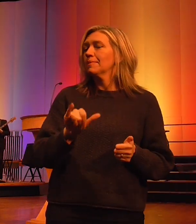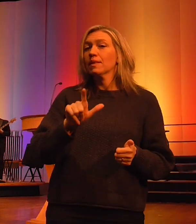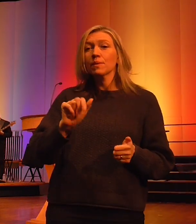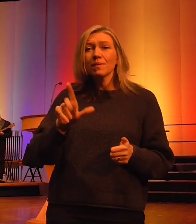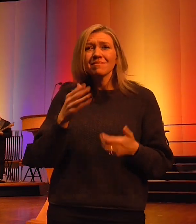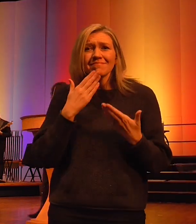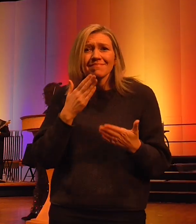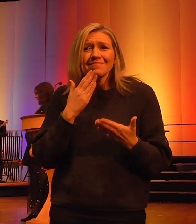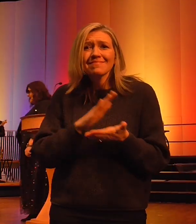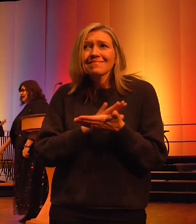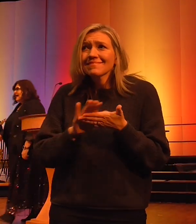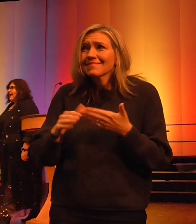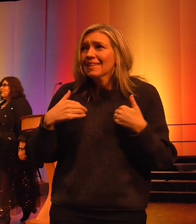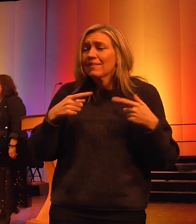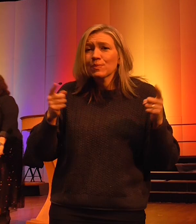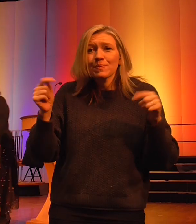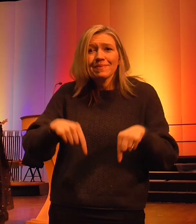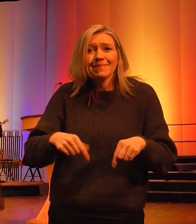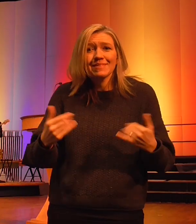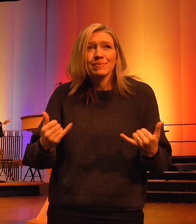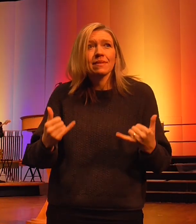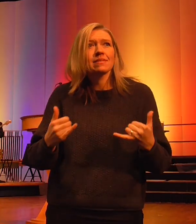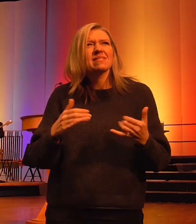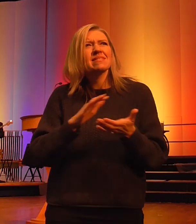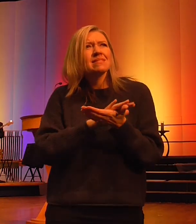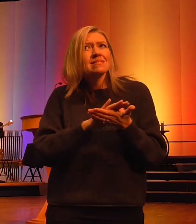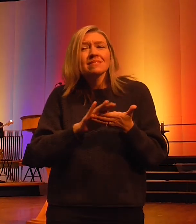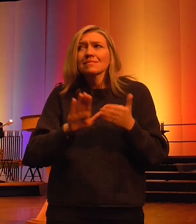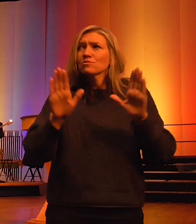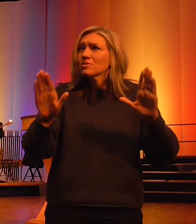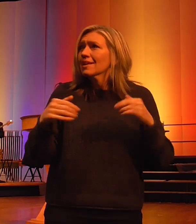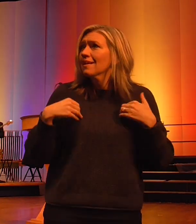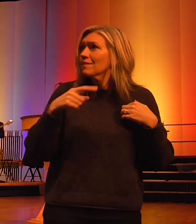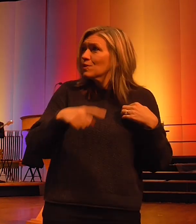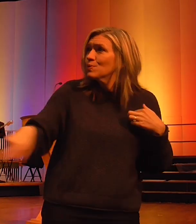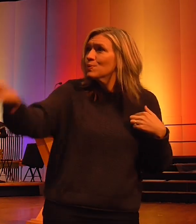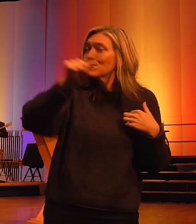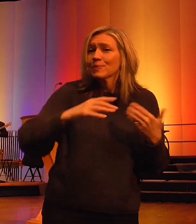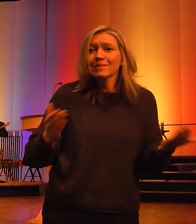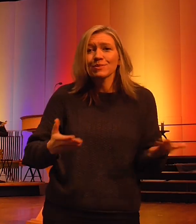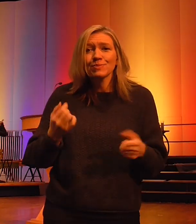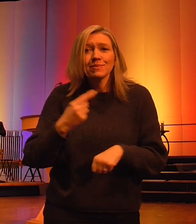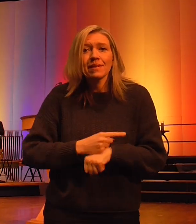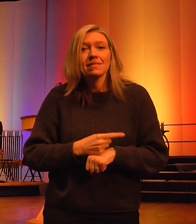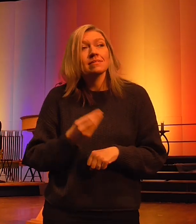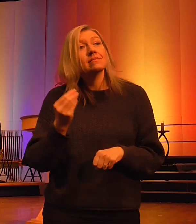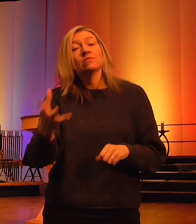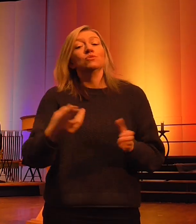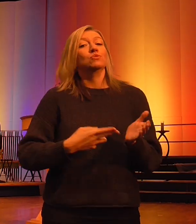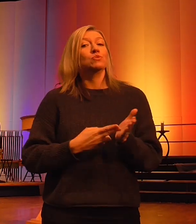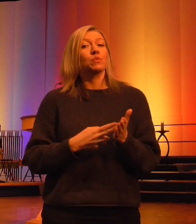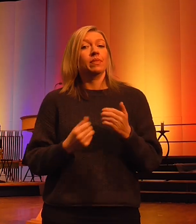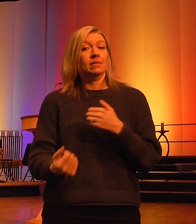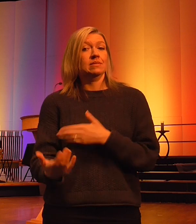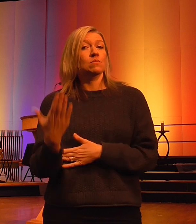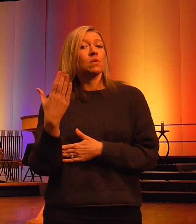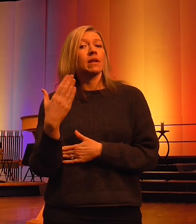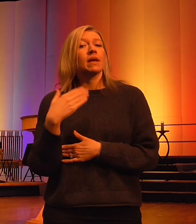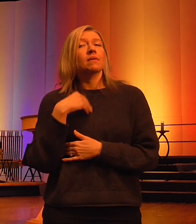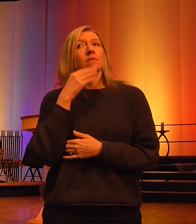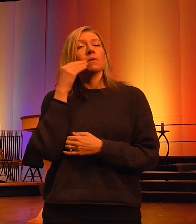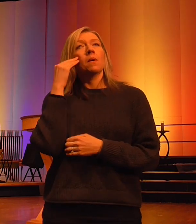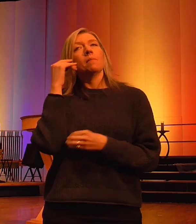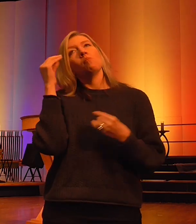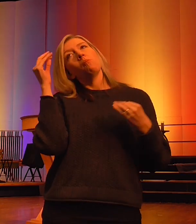it's so great to have you here today. And wow, it's so great to have you all here today. I will tell you the truth. I was at home this morning thinking,